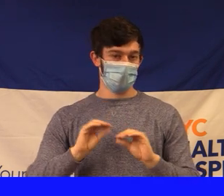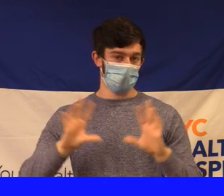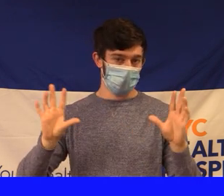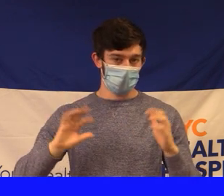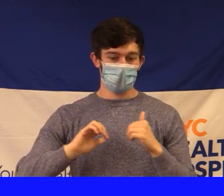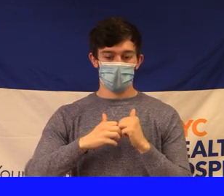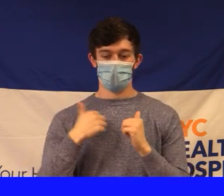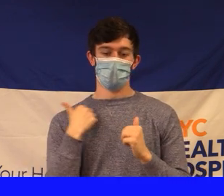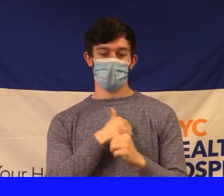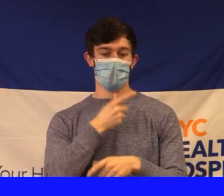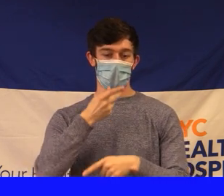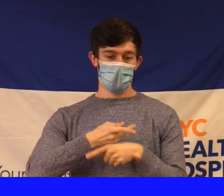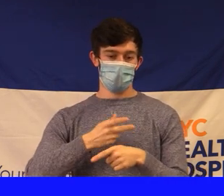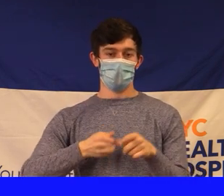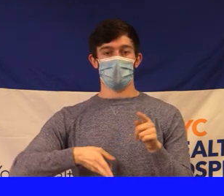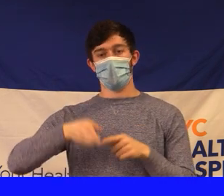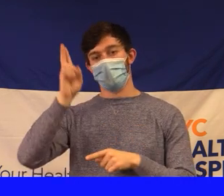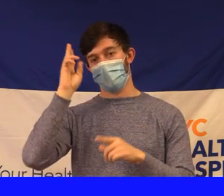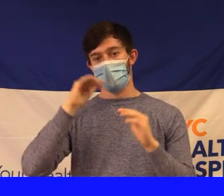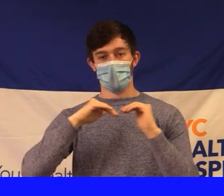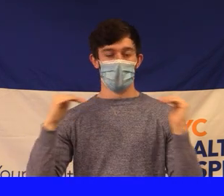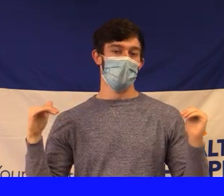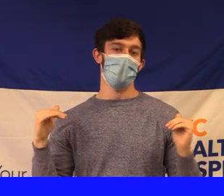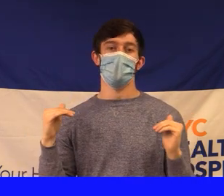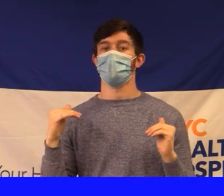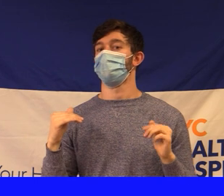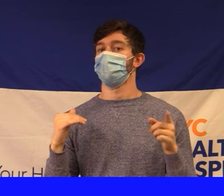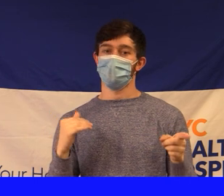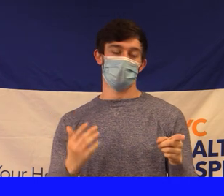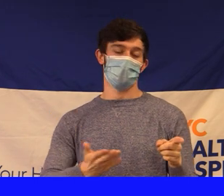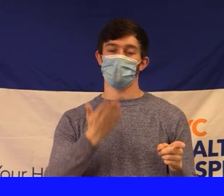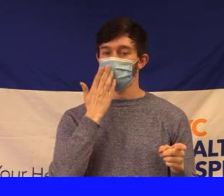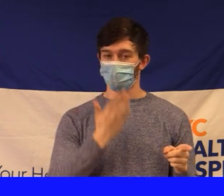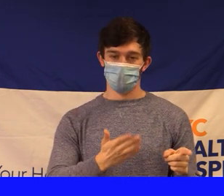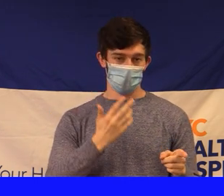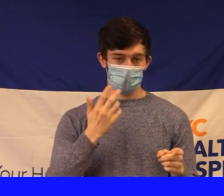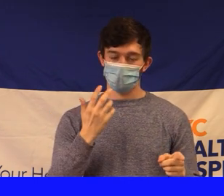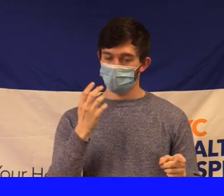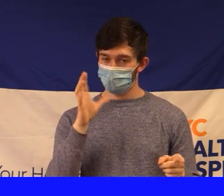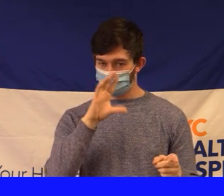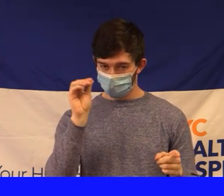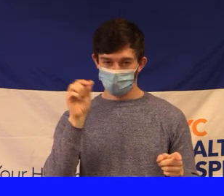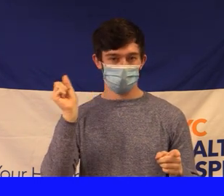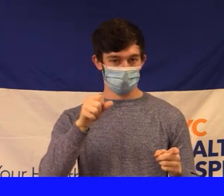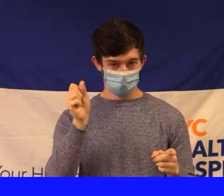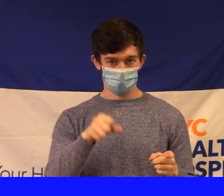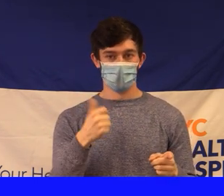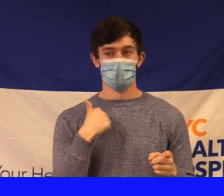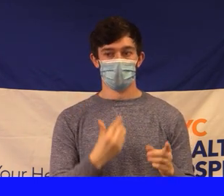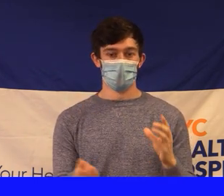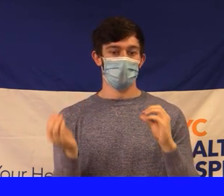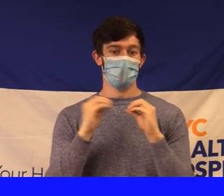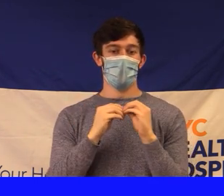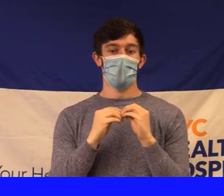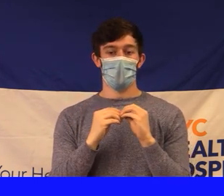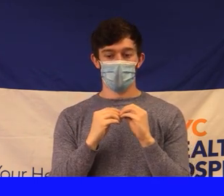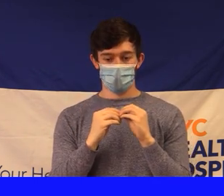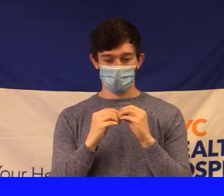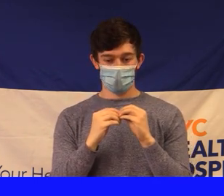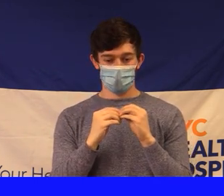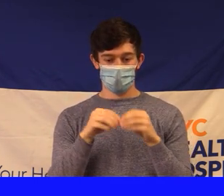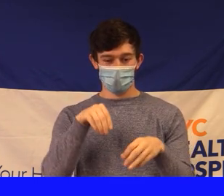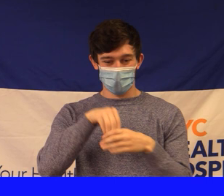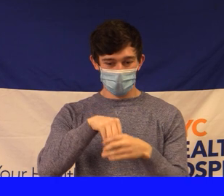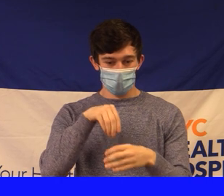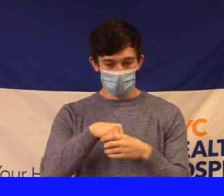such a high level, again, there are very good reasons, as you say, there is a lot more inter-facility